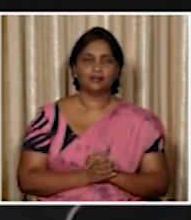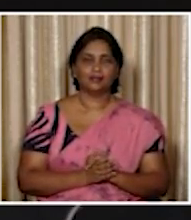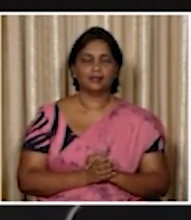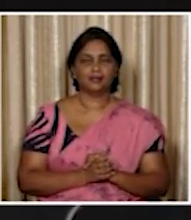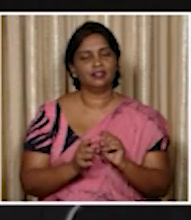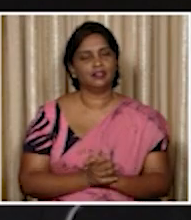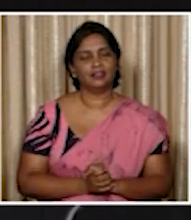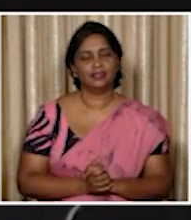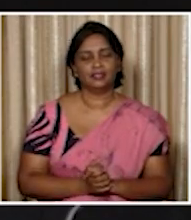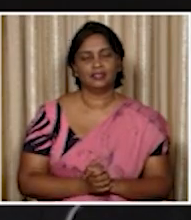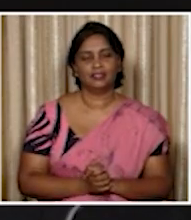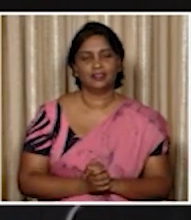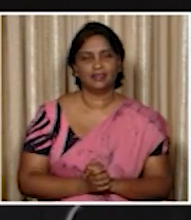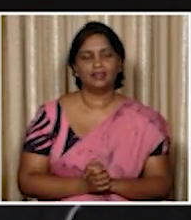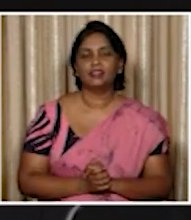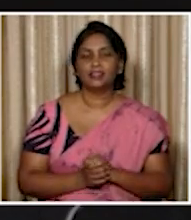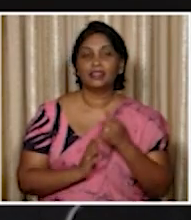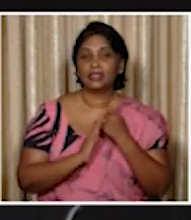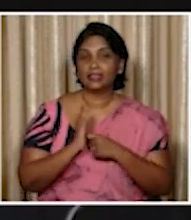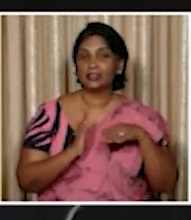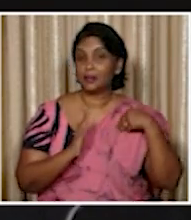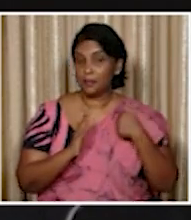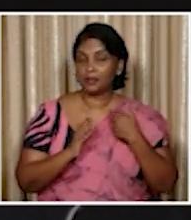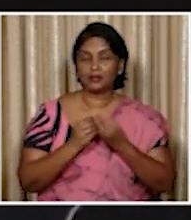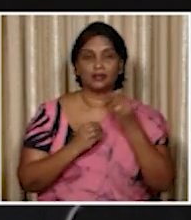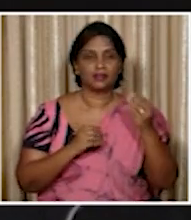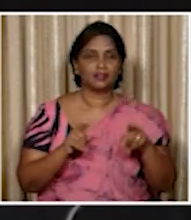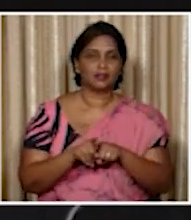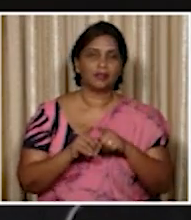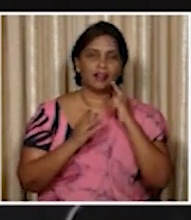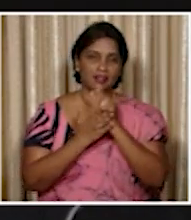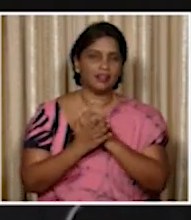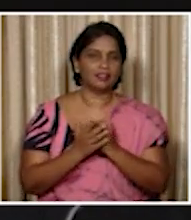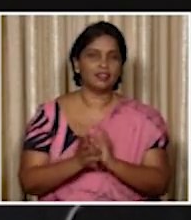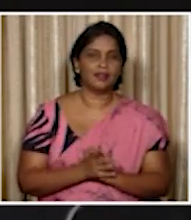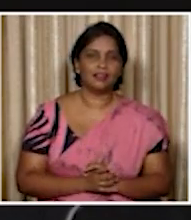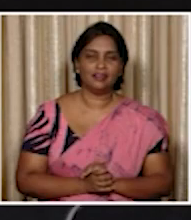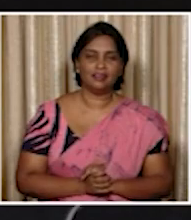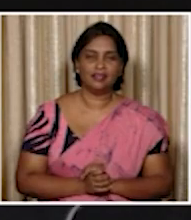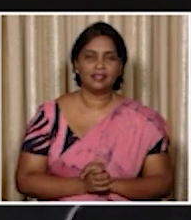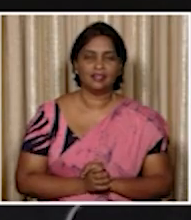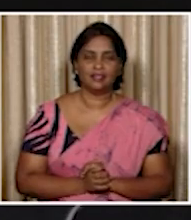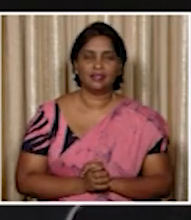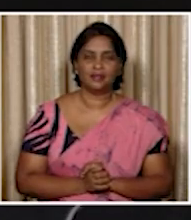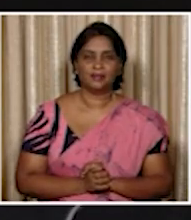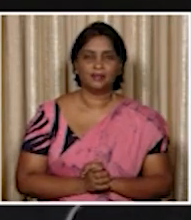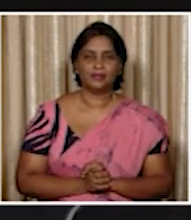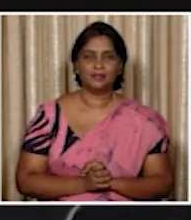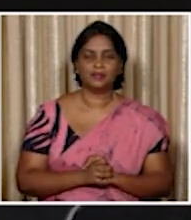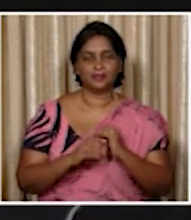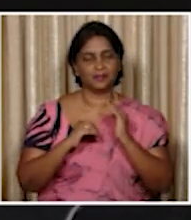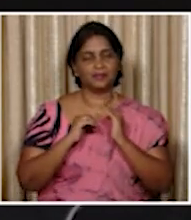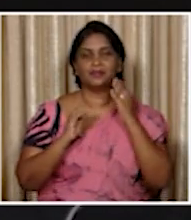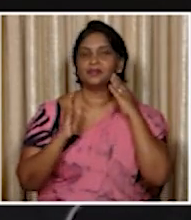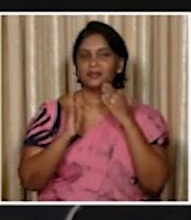he certified it as being in conformity with the Constitution, and that's how the Cabinet approved the bill,